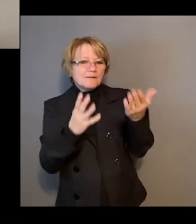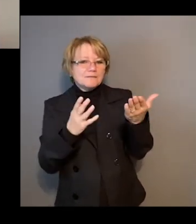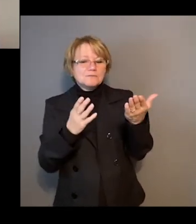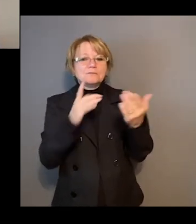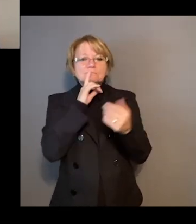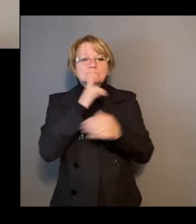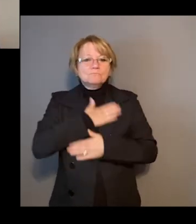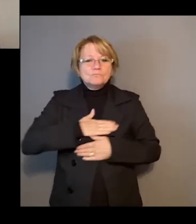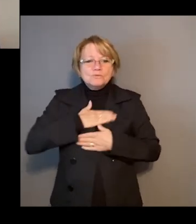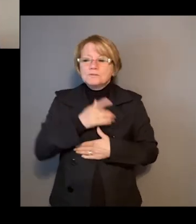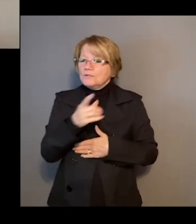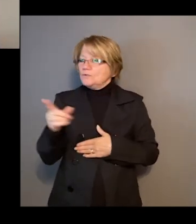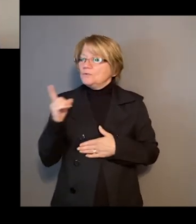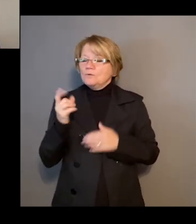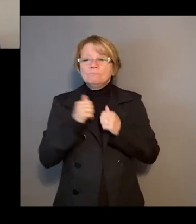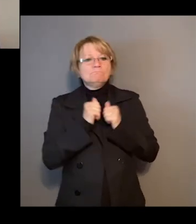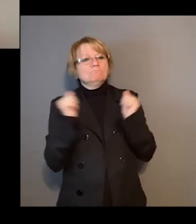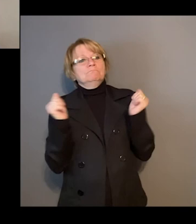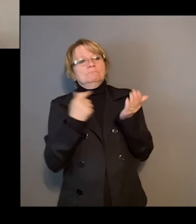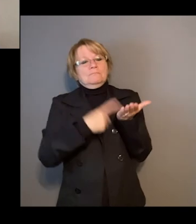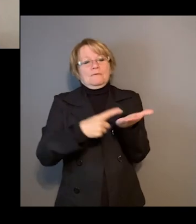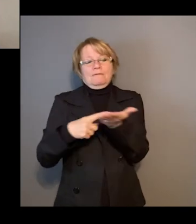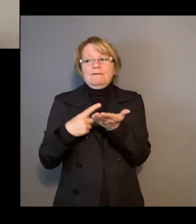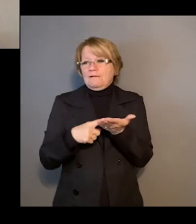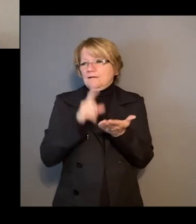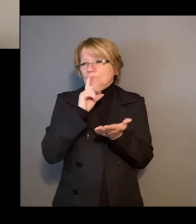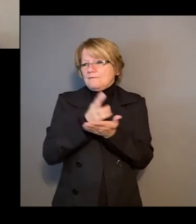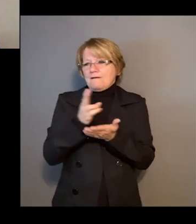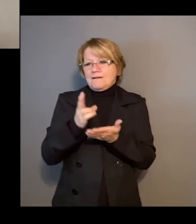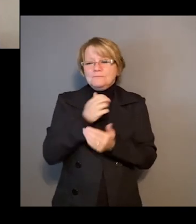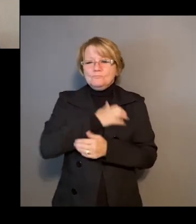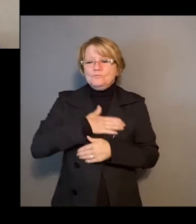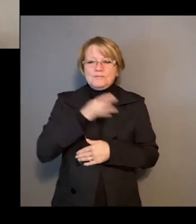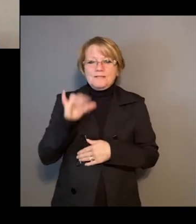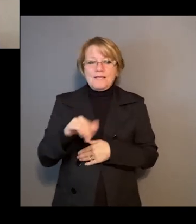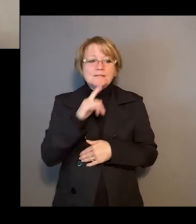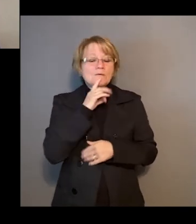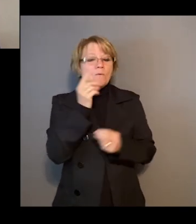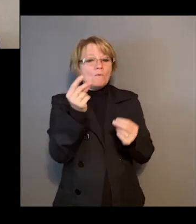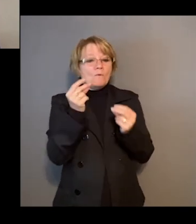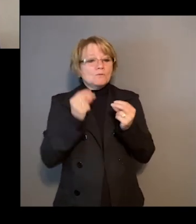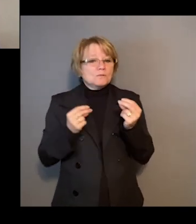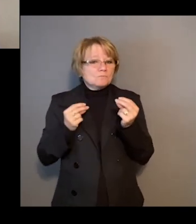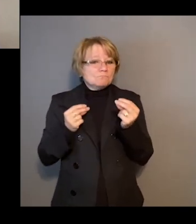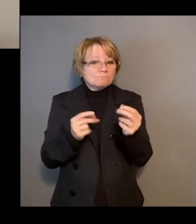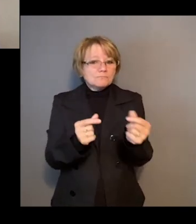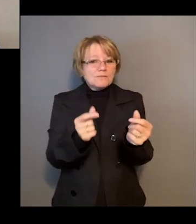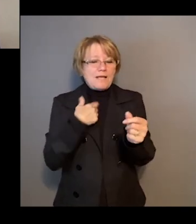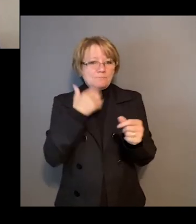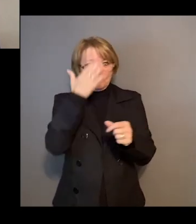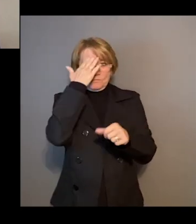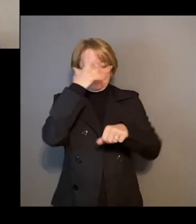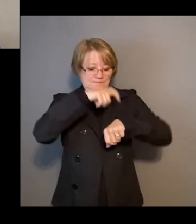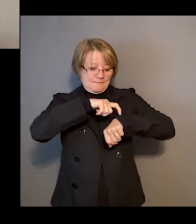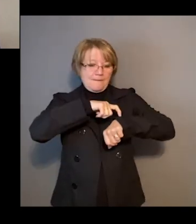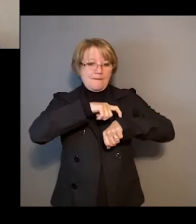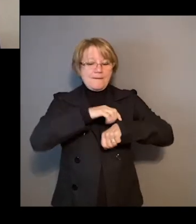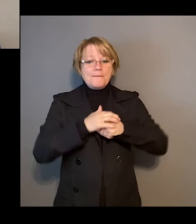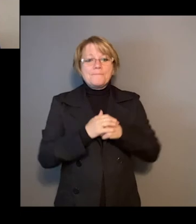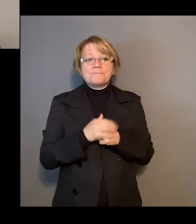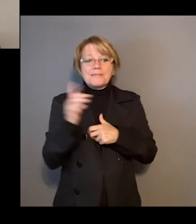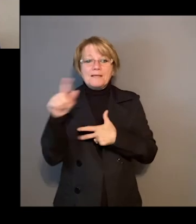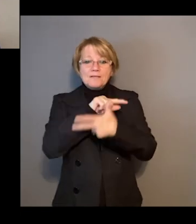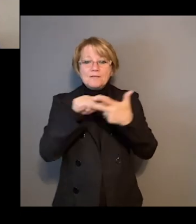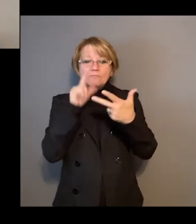open, honest, transparent. So I want to be quick with this. I wanted just to be conscious of time. So just three tips I would like to give